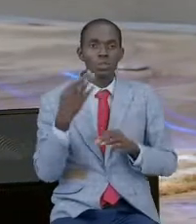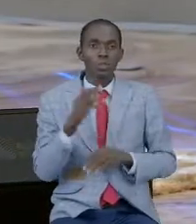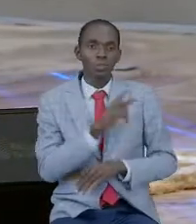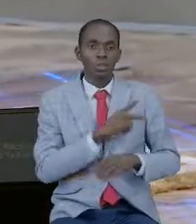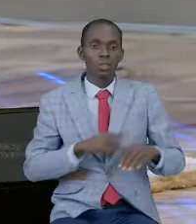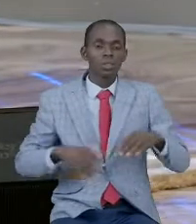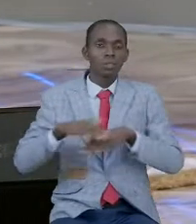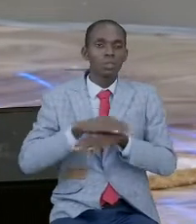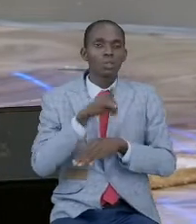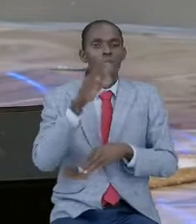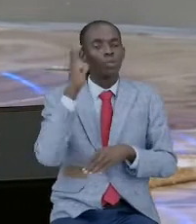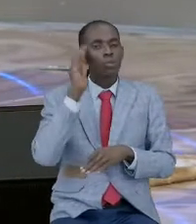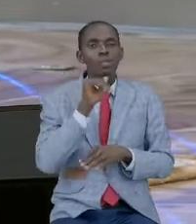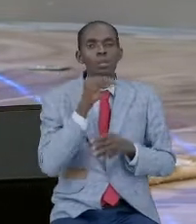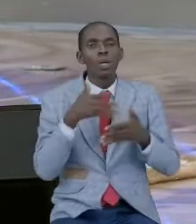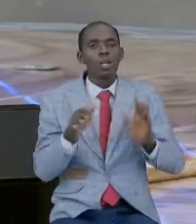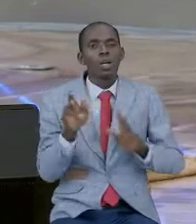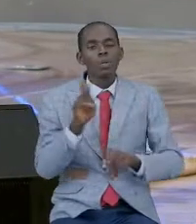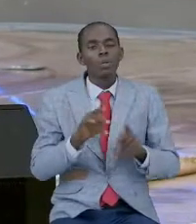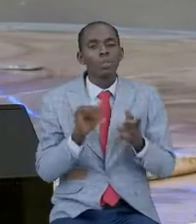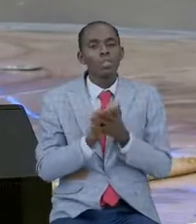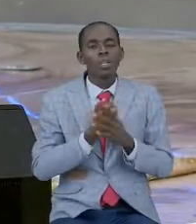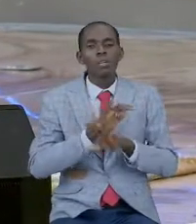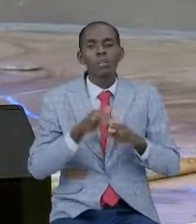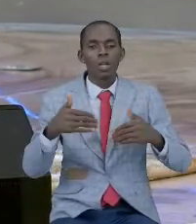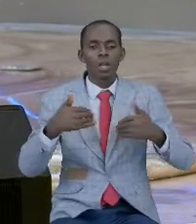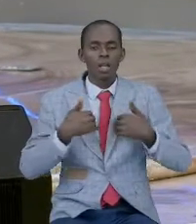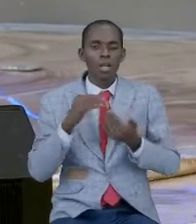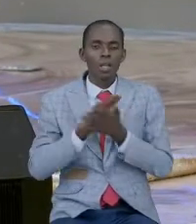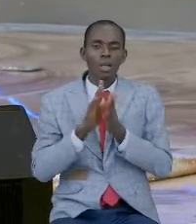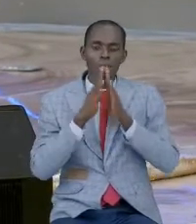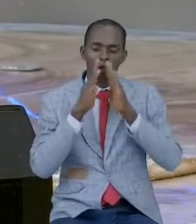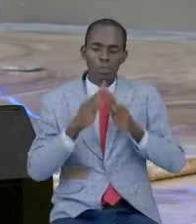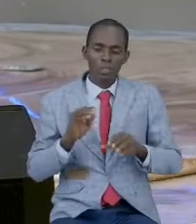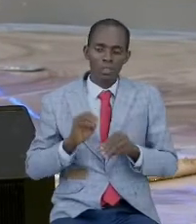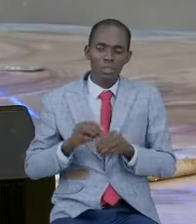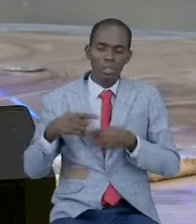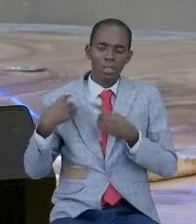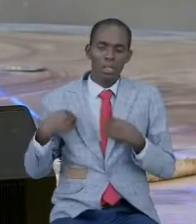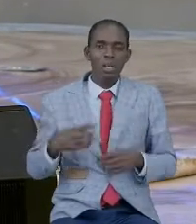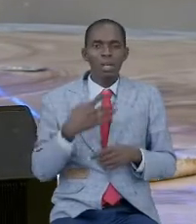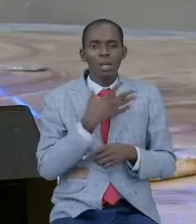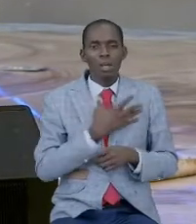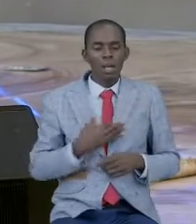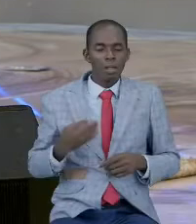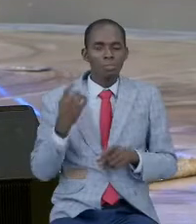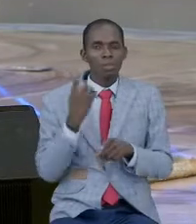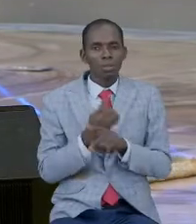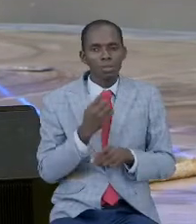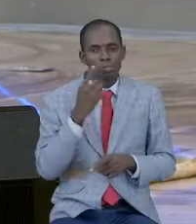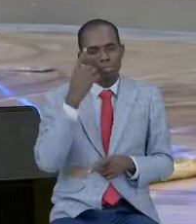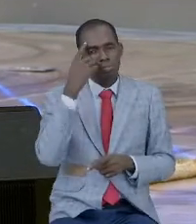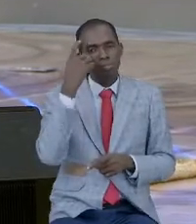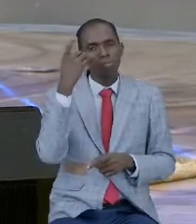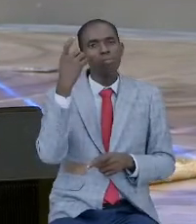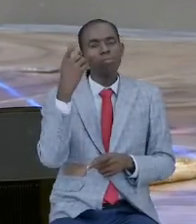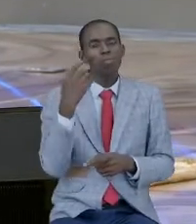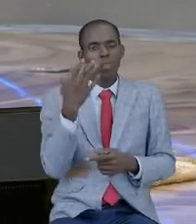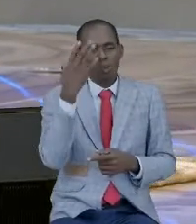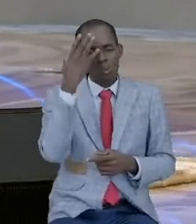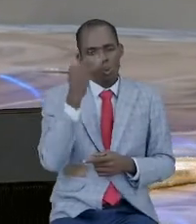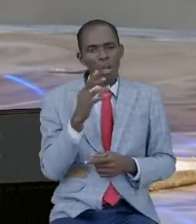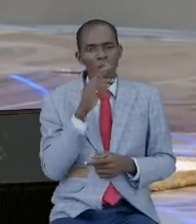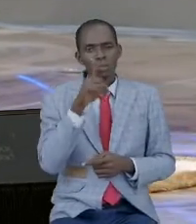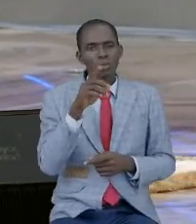people that don't have any peace in their heart, and they wonder why you are so unruffled, and you are wondering, and